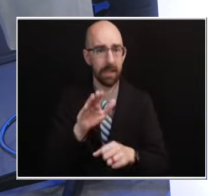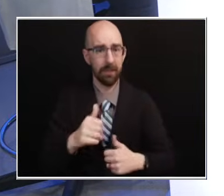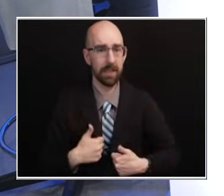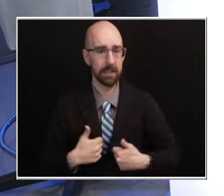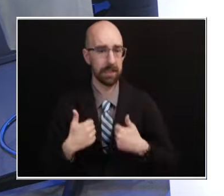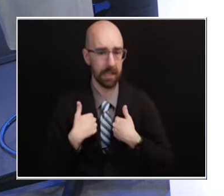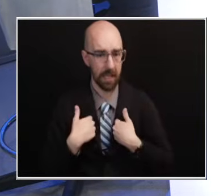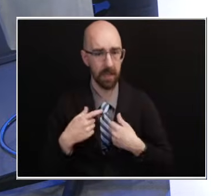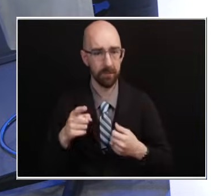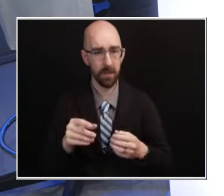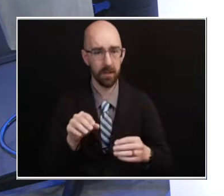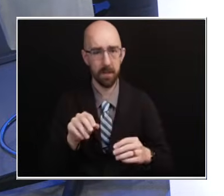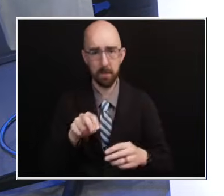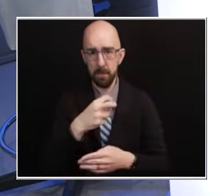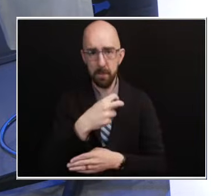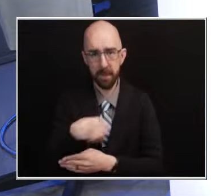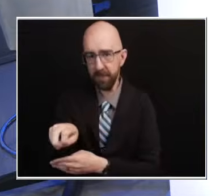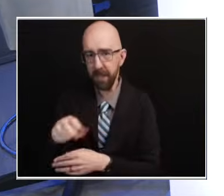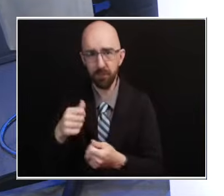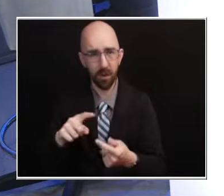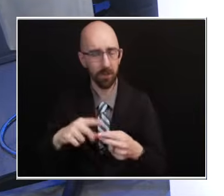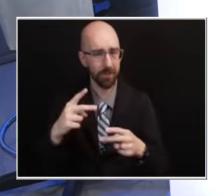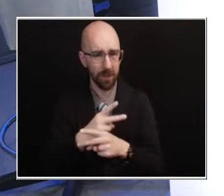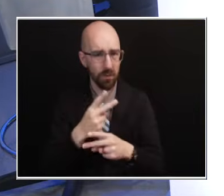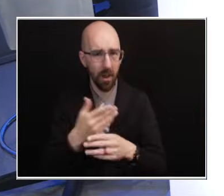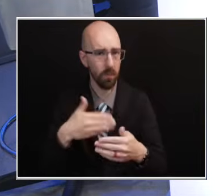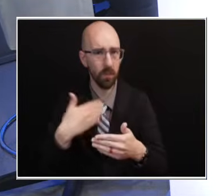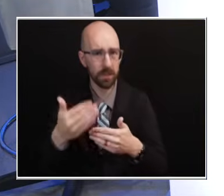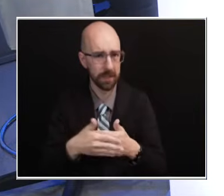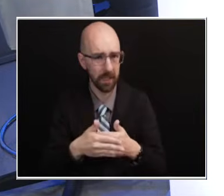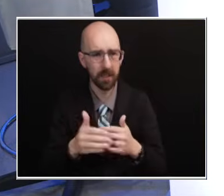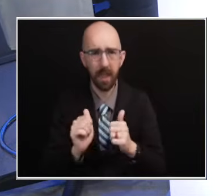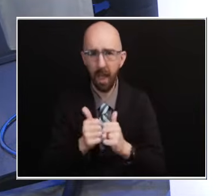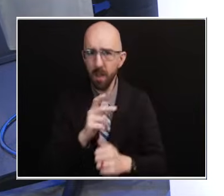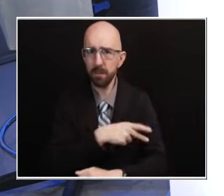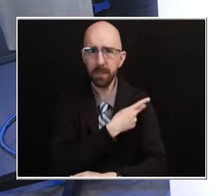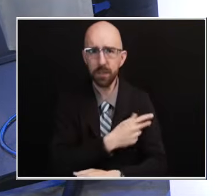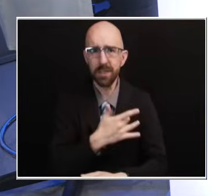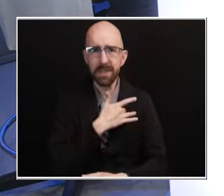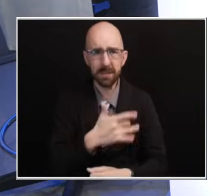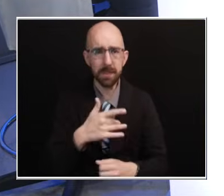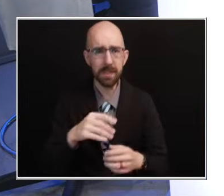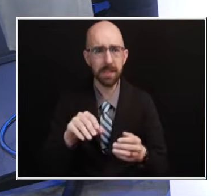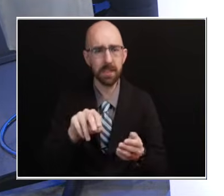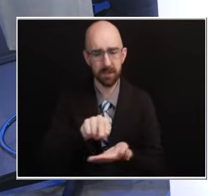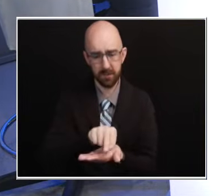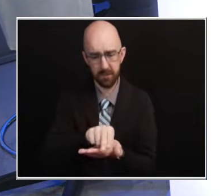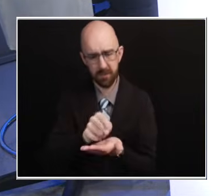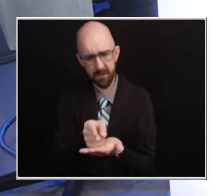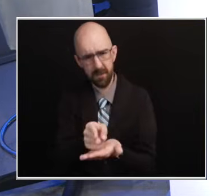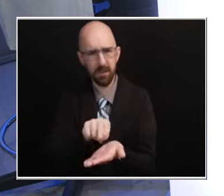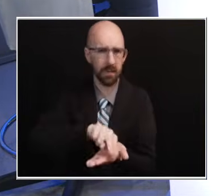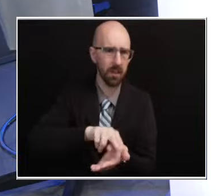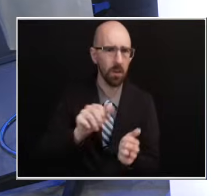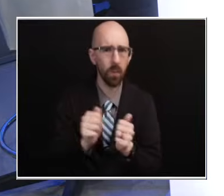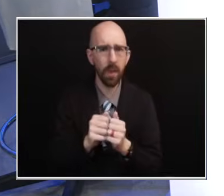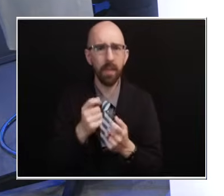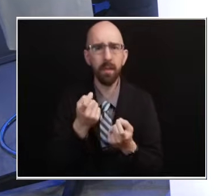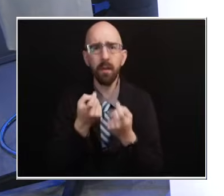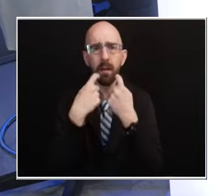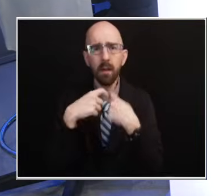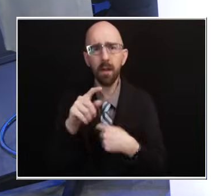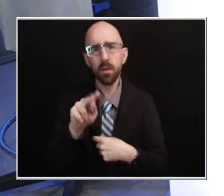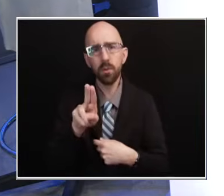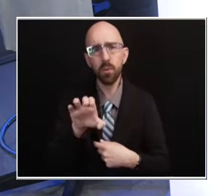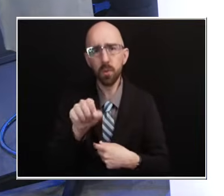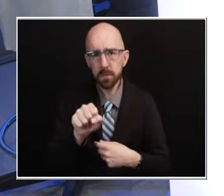pivoting and, like you said, trying to figure out what was next. How are patients typically positioned when they're intubated, and what made his situation unique at